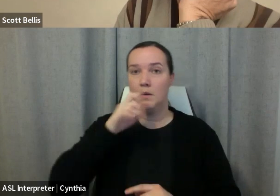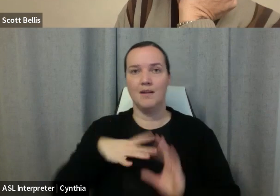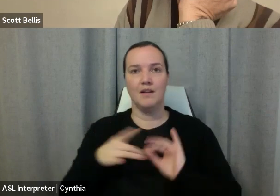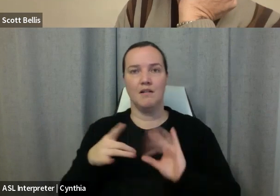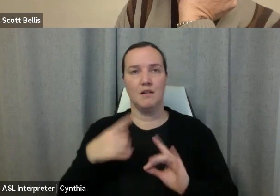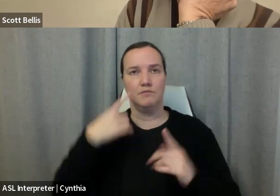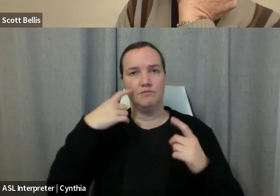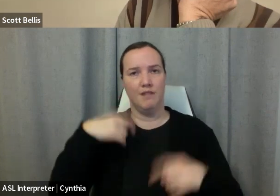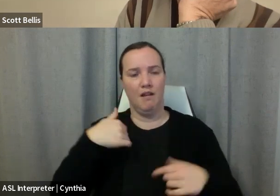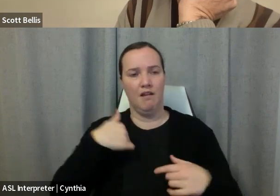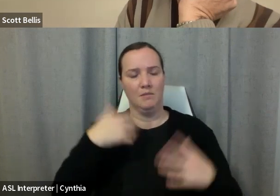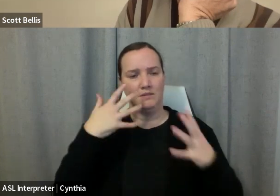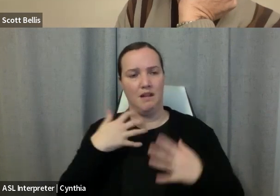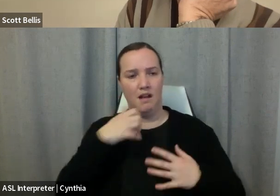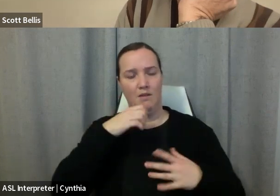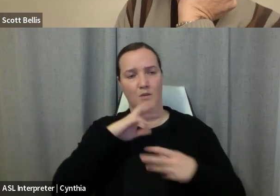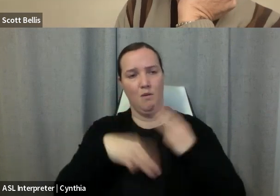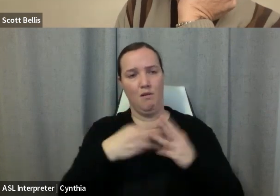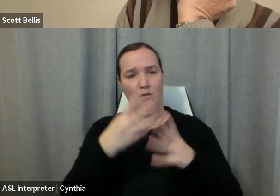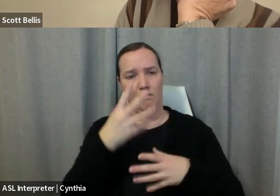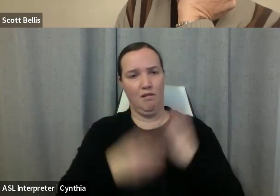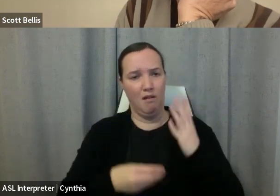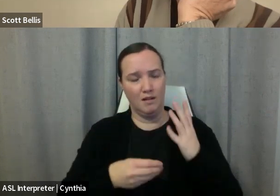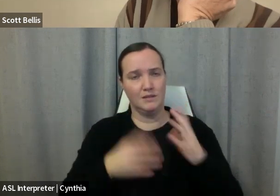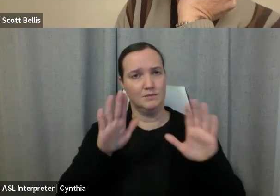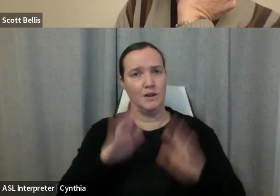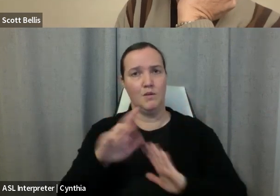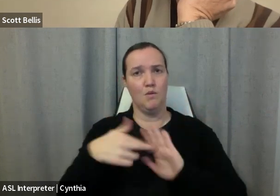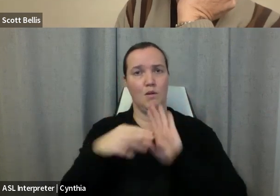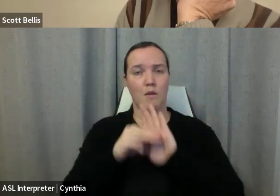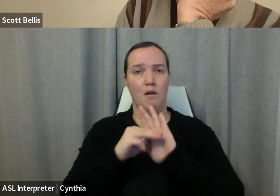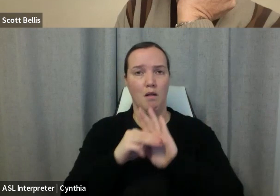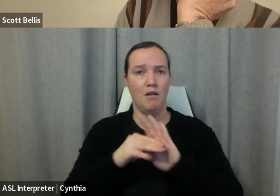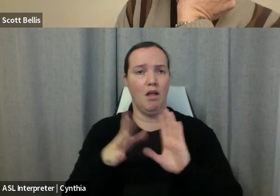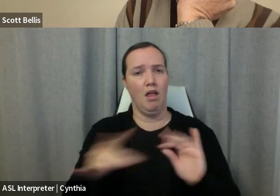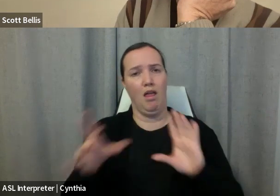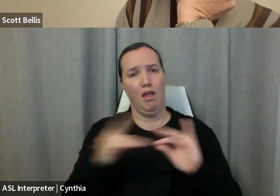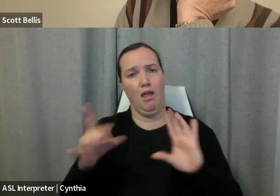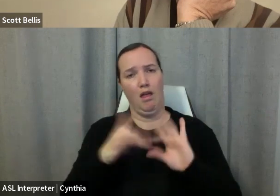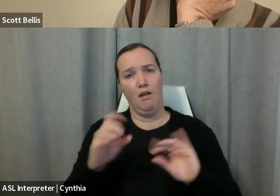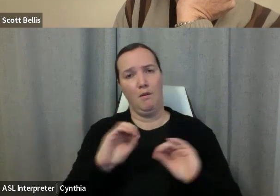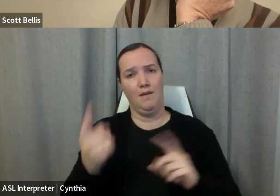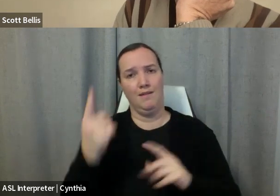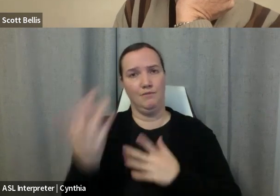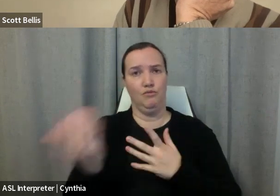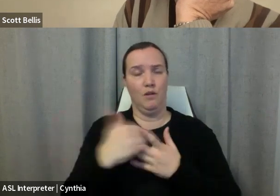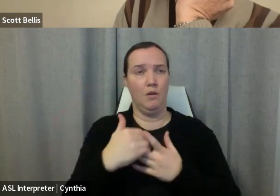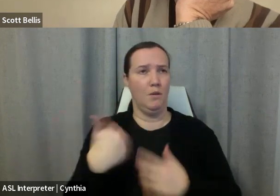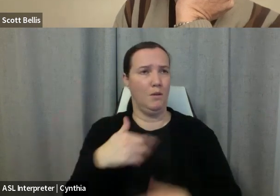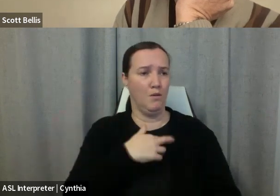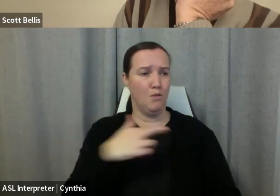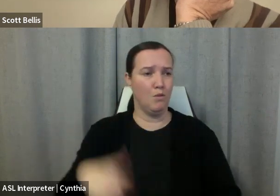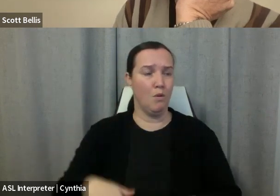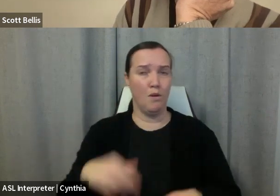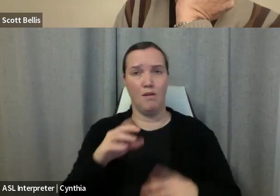how sad she is that the world has lost such an incredible role model. She begins to wax on, uninterrupted, about how glamorous the royals are. You